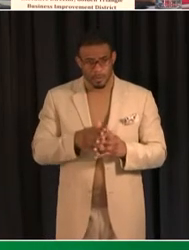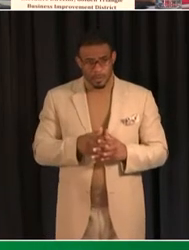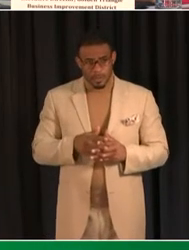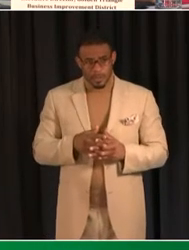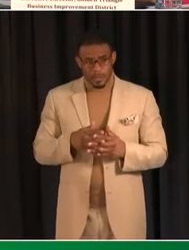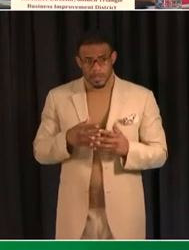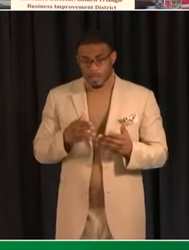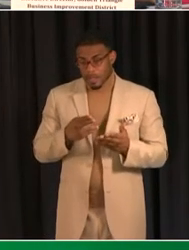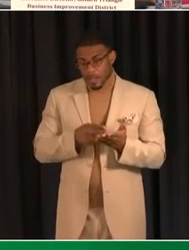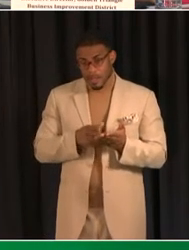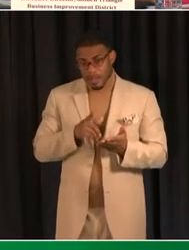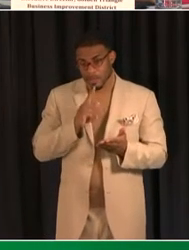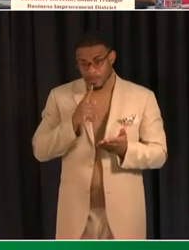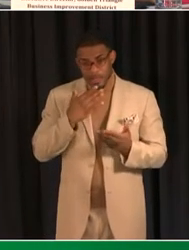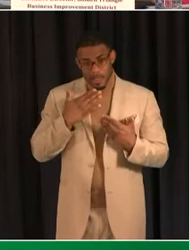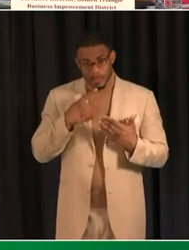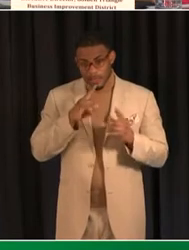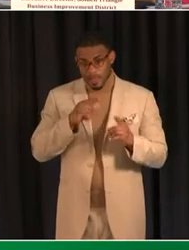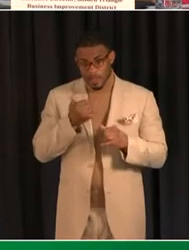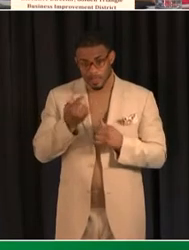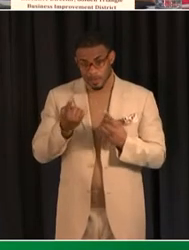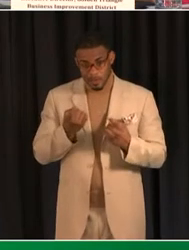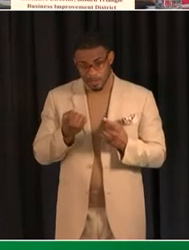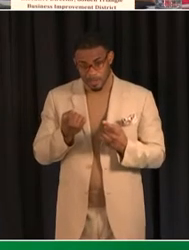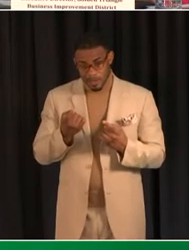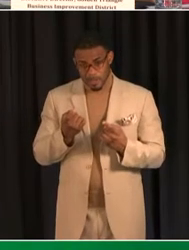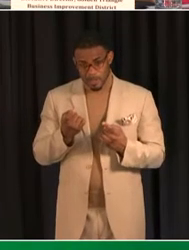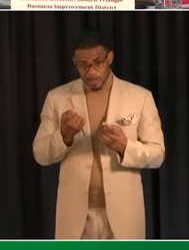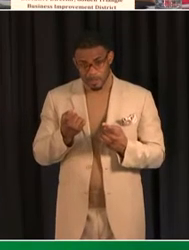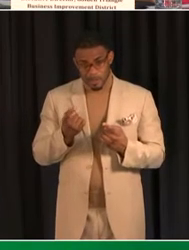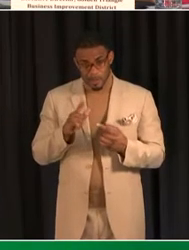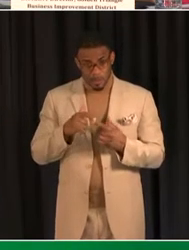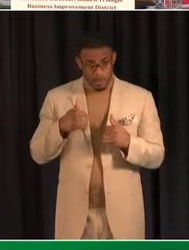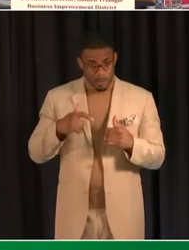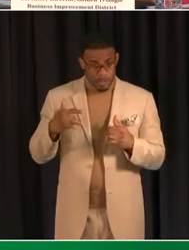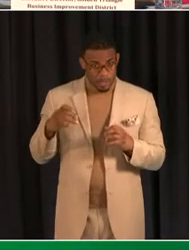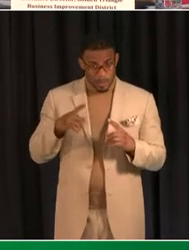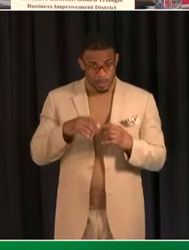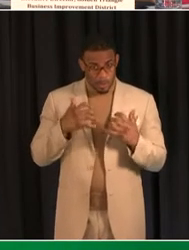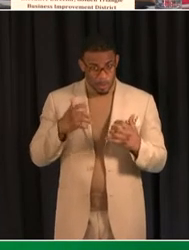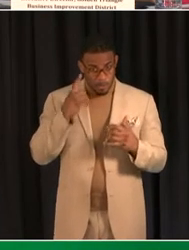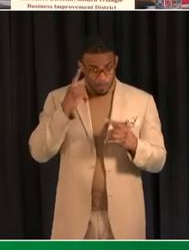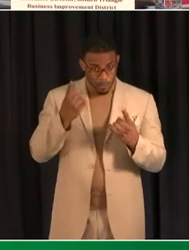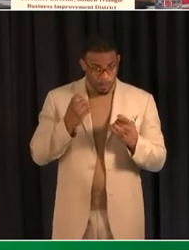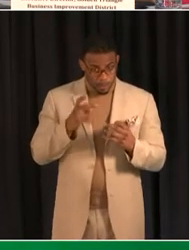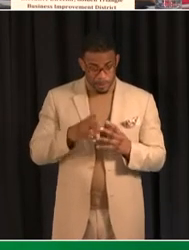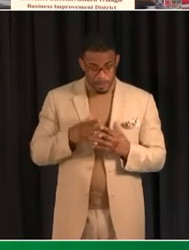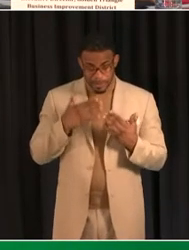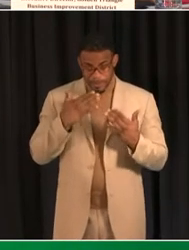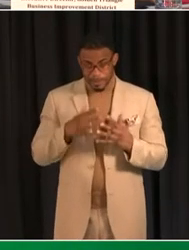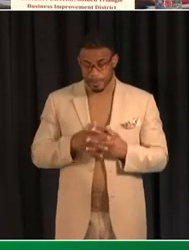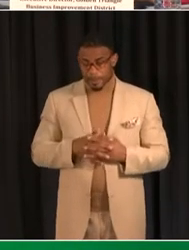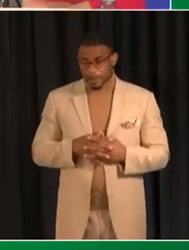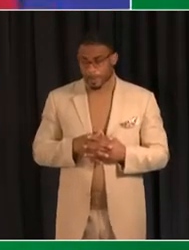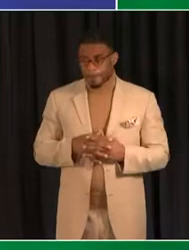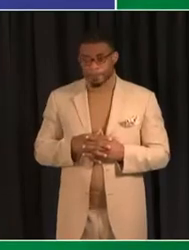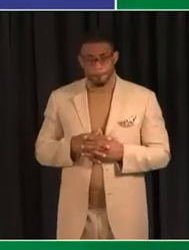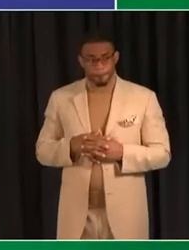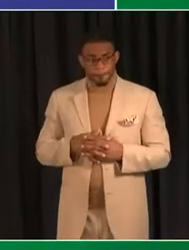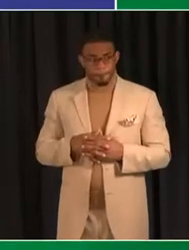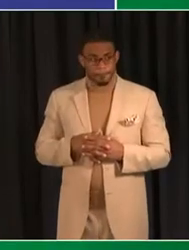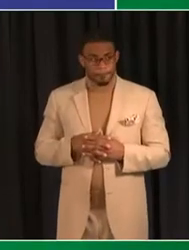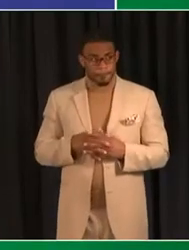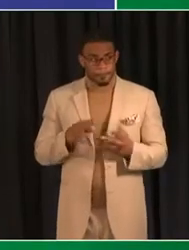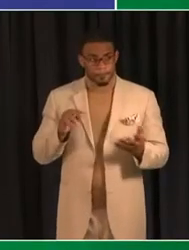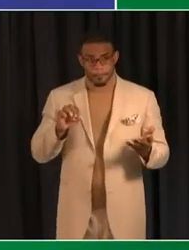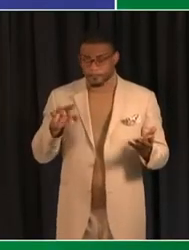for the future, and honestly would be happy to answer any questions when we turn to the audience for questions. Thank you. Well,